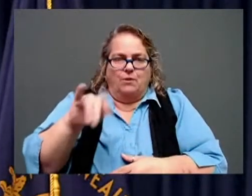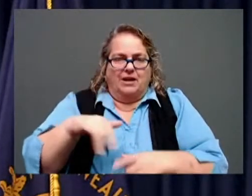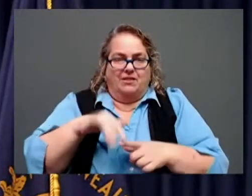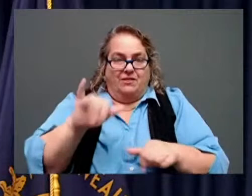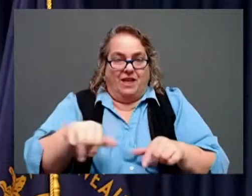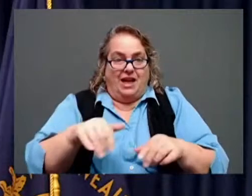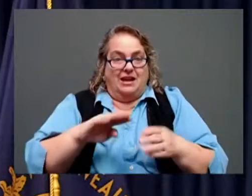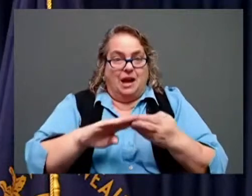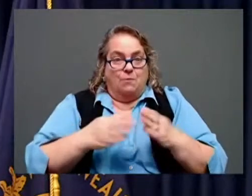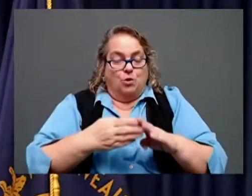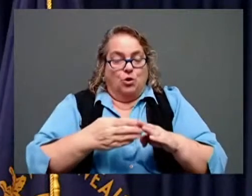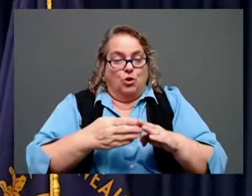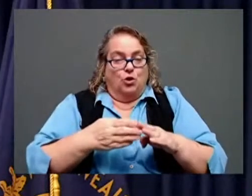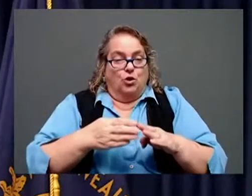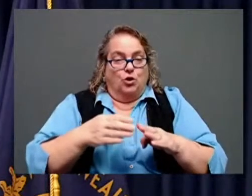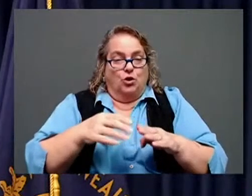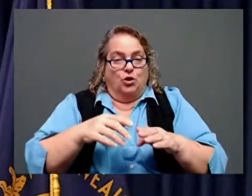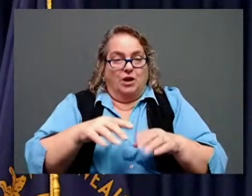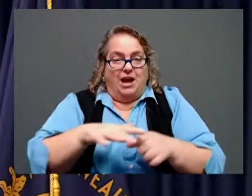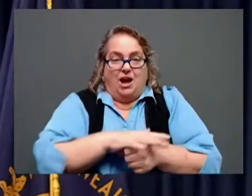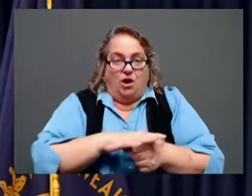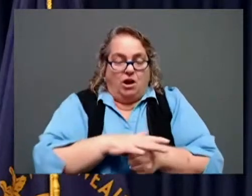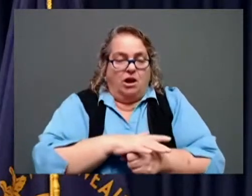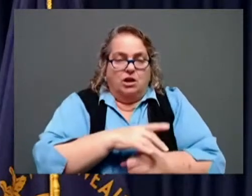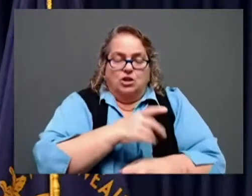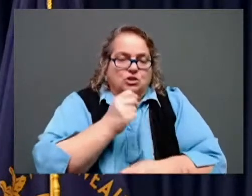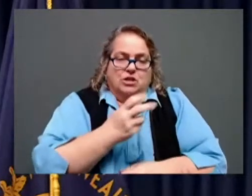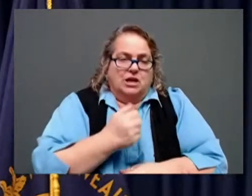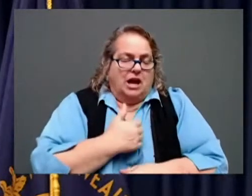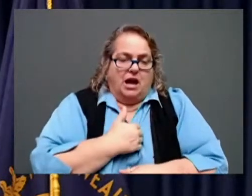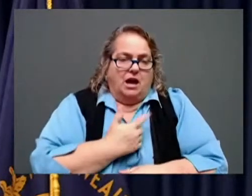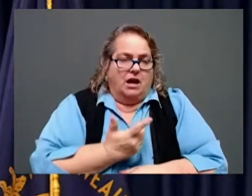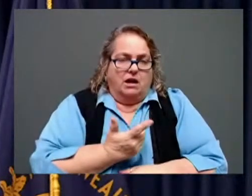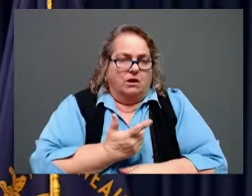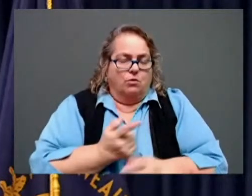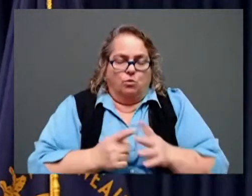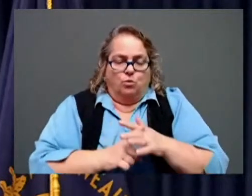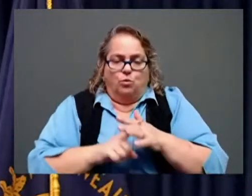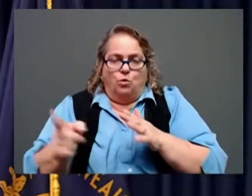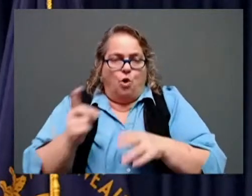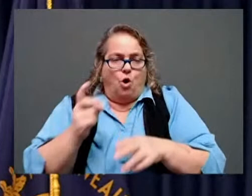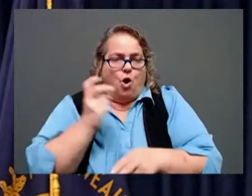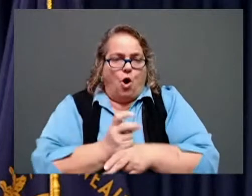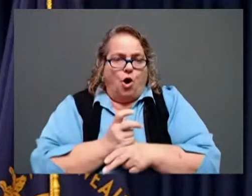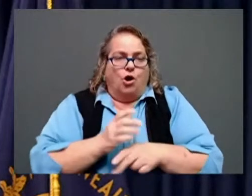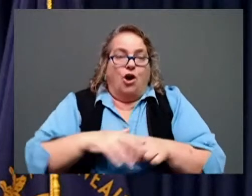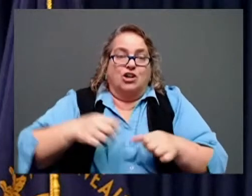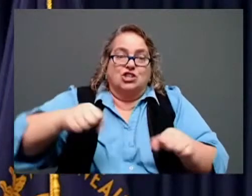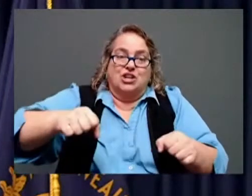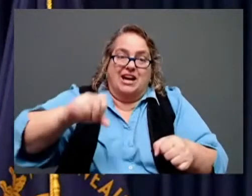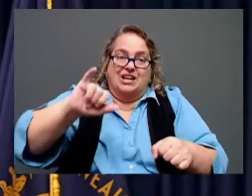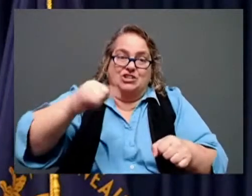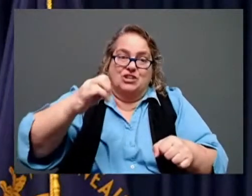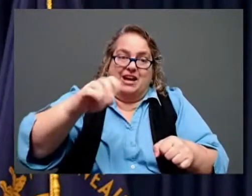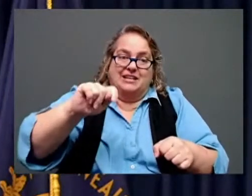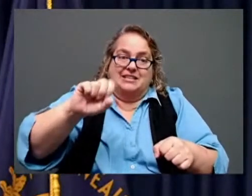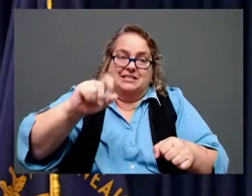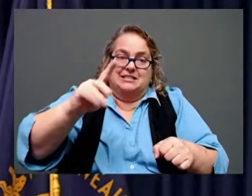had, a harrowing escape. They were pulled out on that jet ski that is still going to